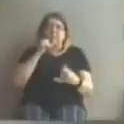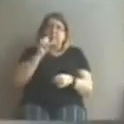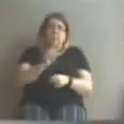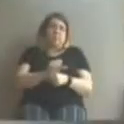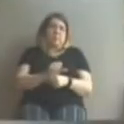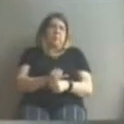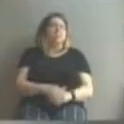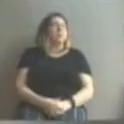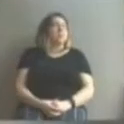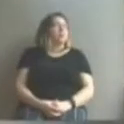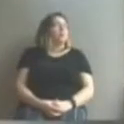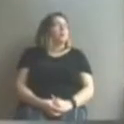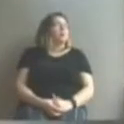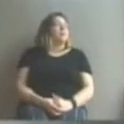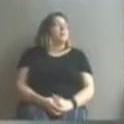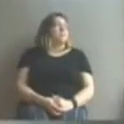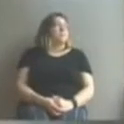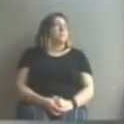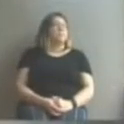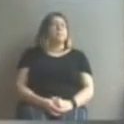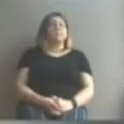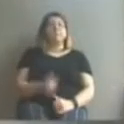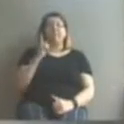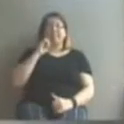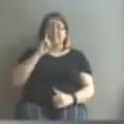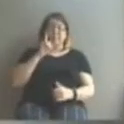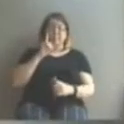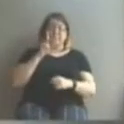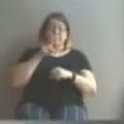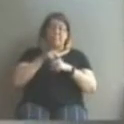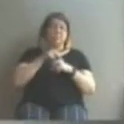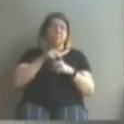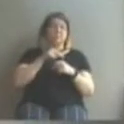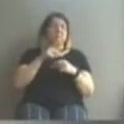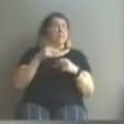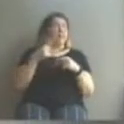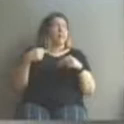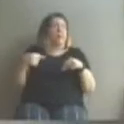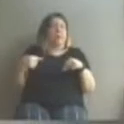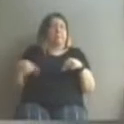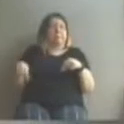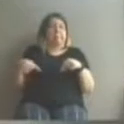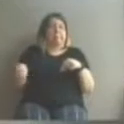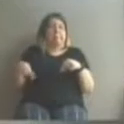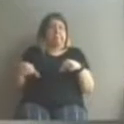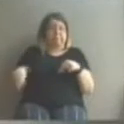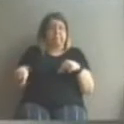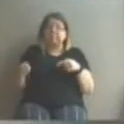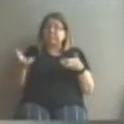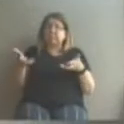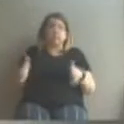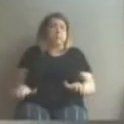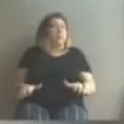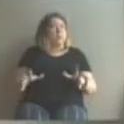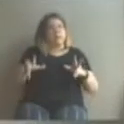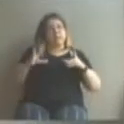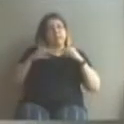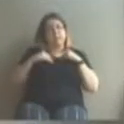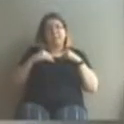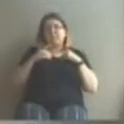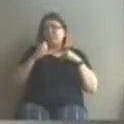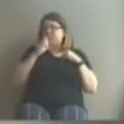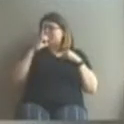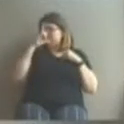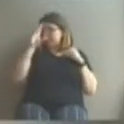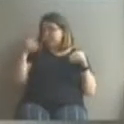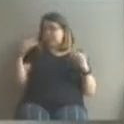my concern is for the principals that are not willing, are not anxious, I will say, to embrace the model. I don't think that we're